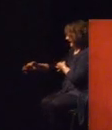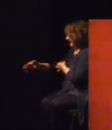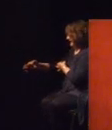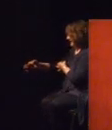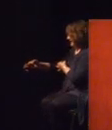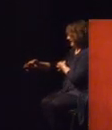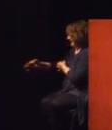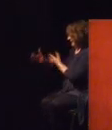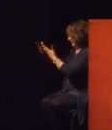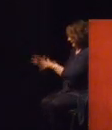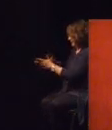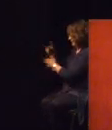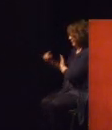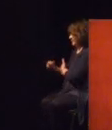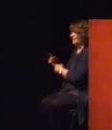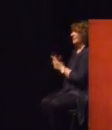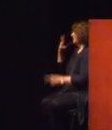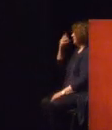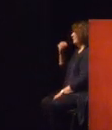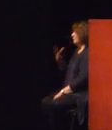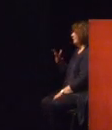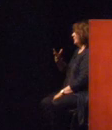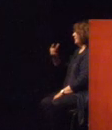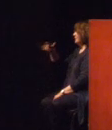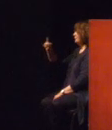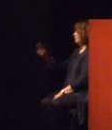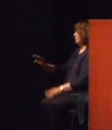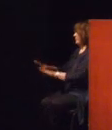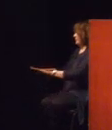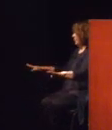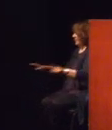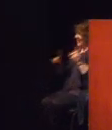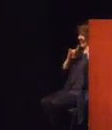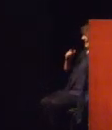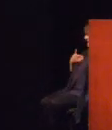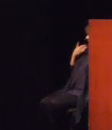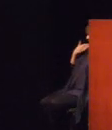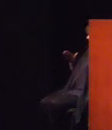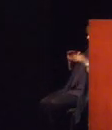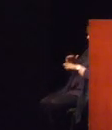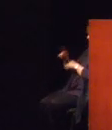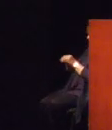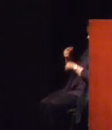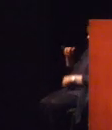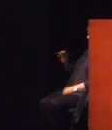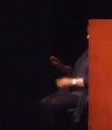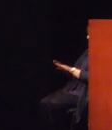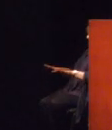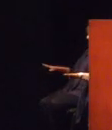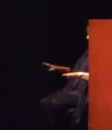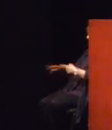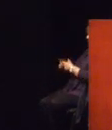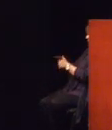of that project, but it is beautiful. I actually had nightmares about the gym floor